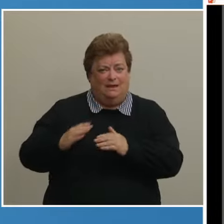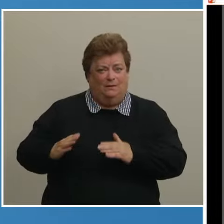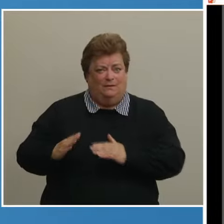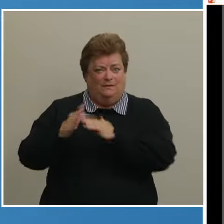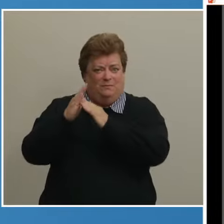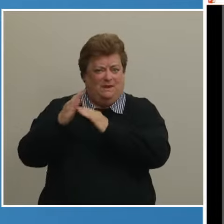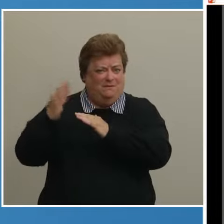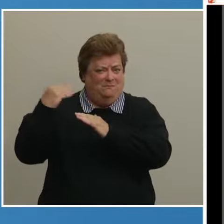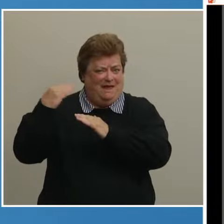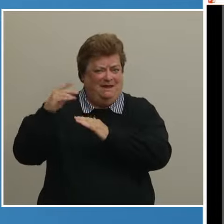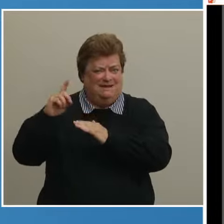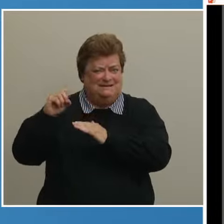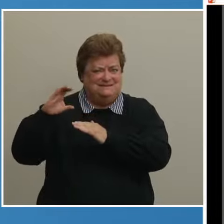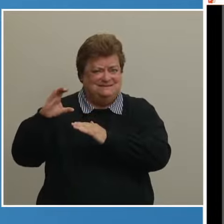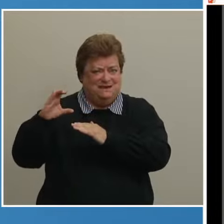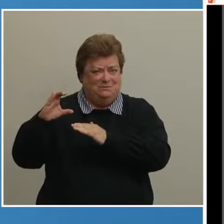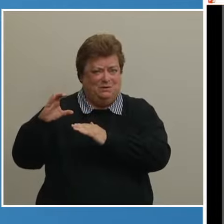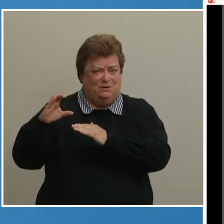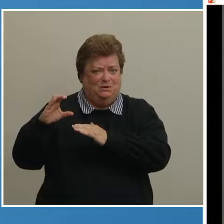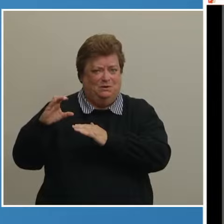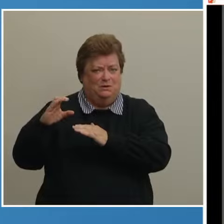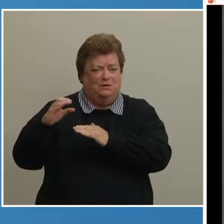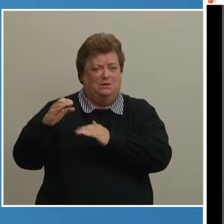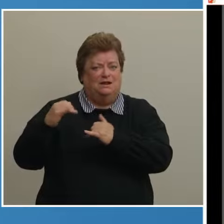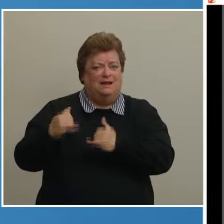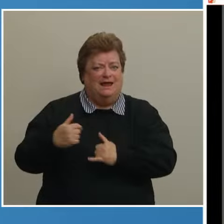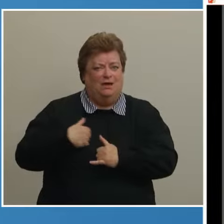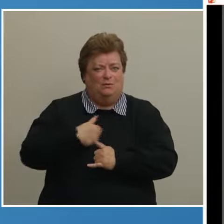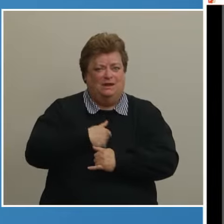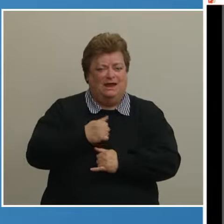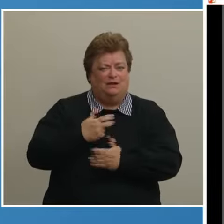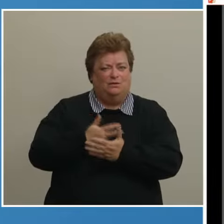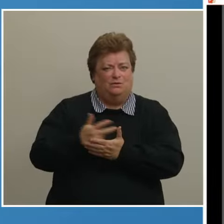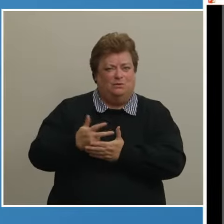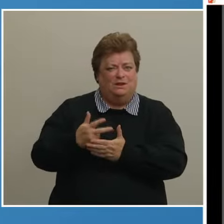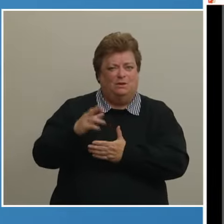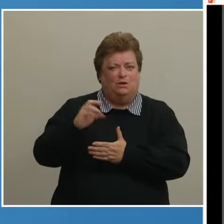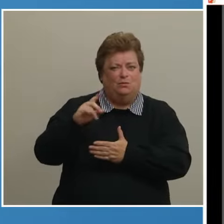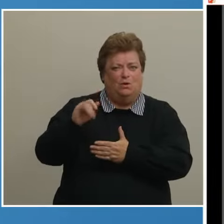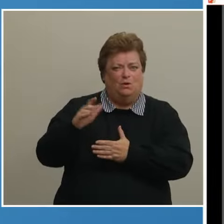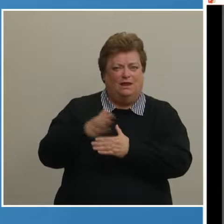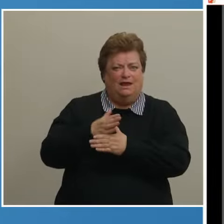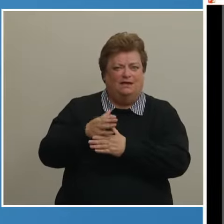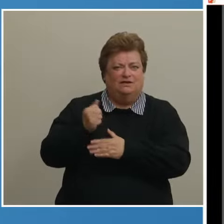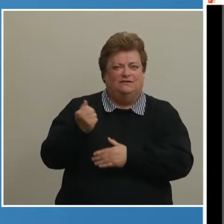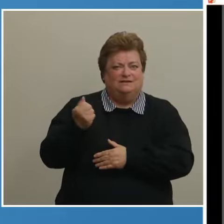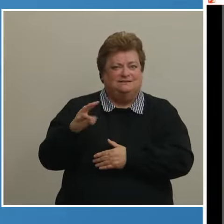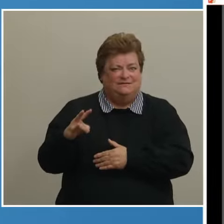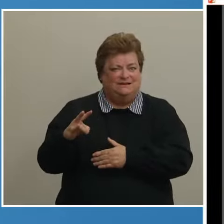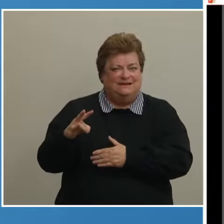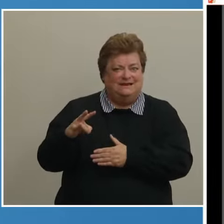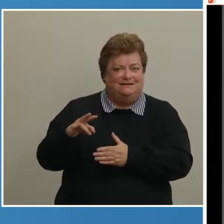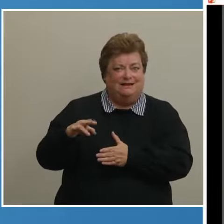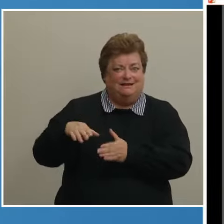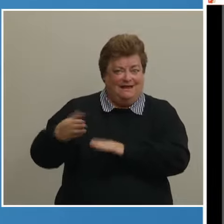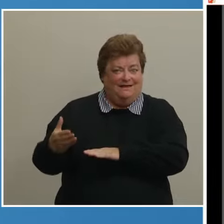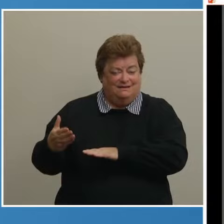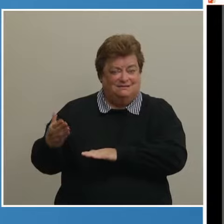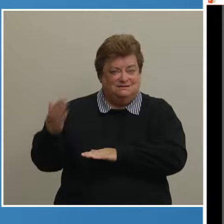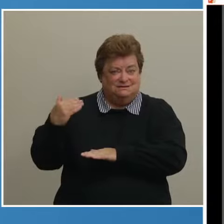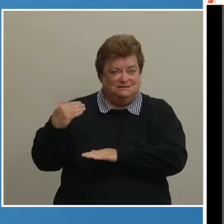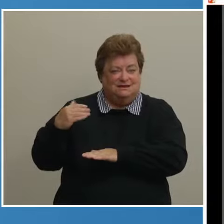in December, we are at a 3-week rolling average of 17 deaths, clearly in the